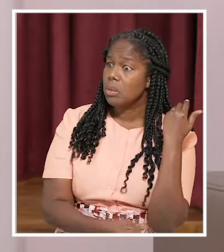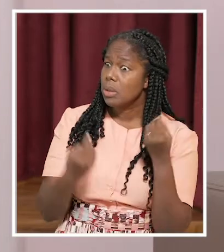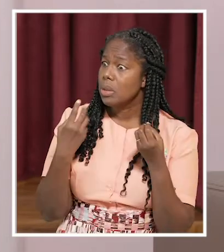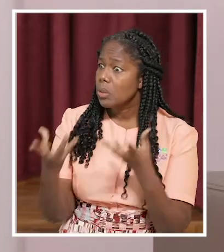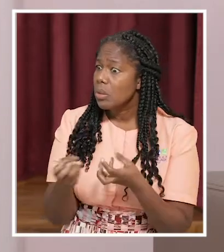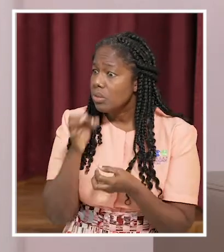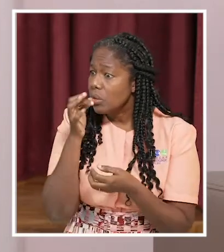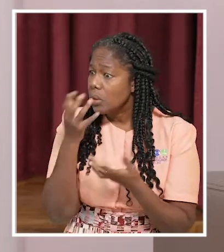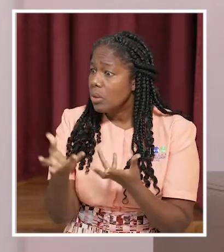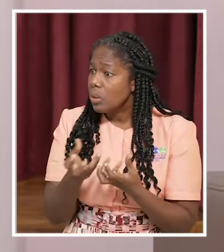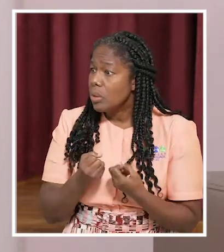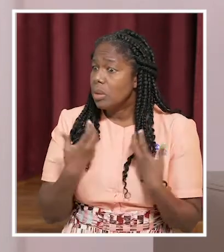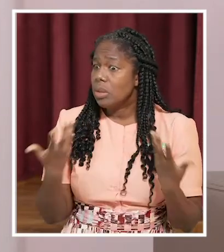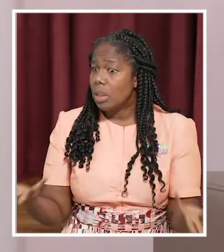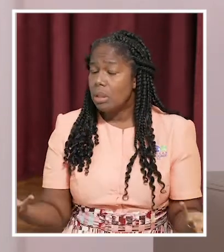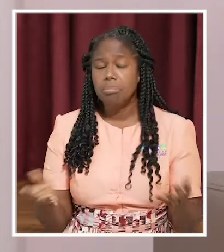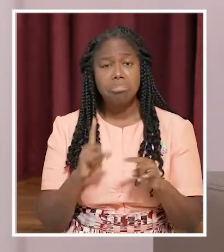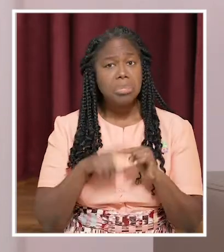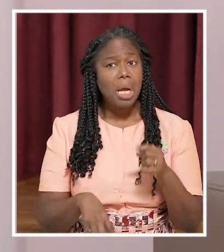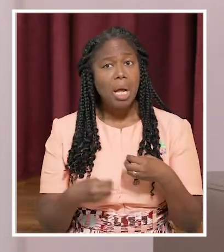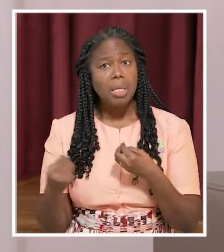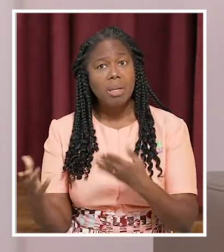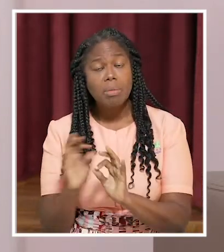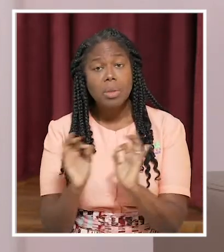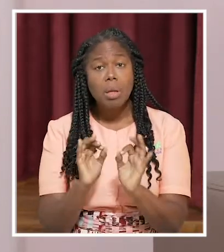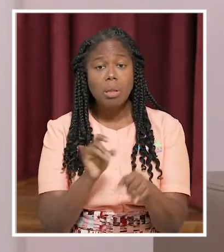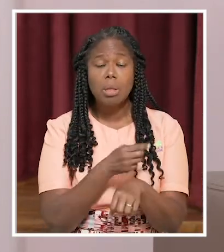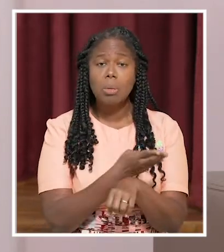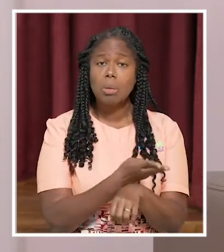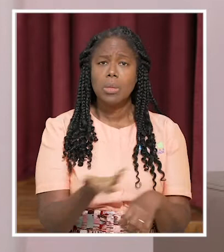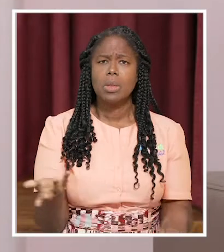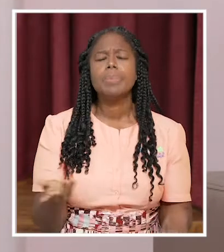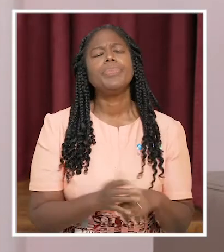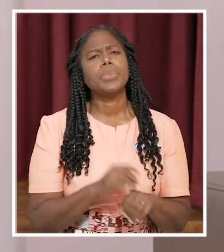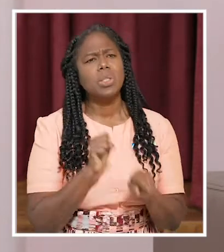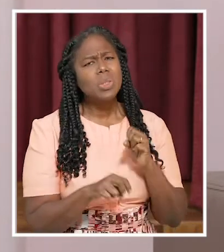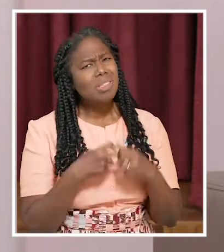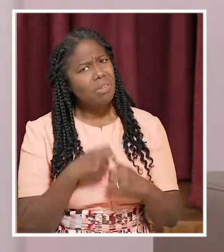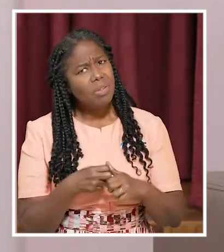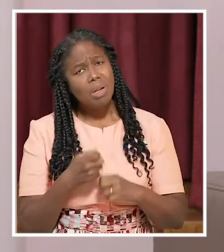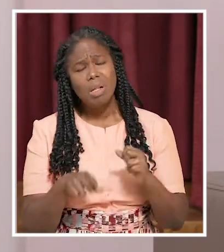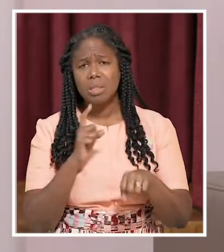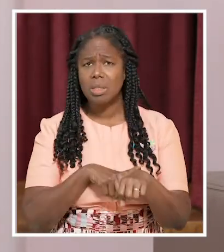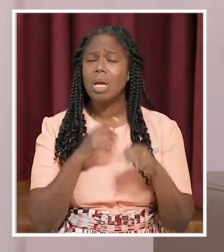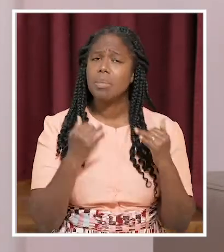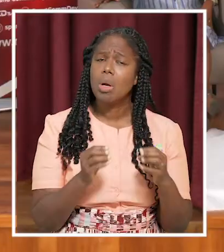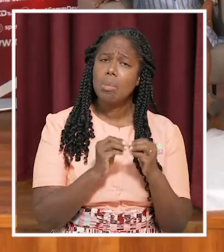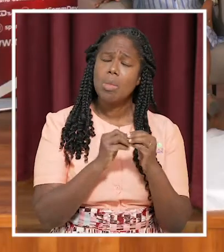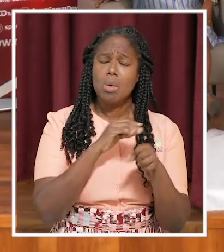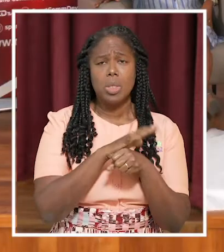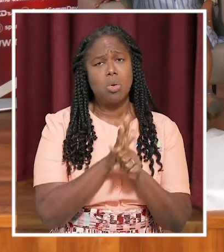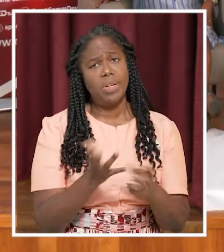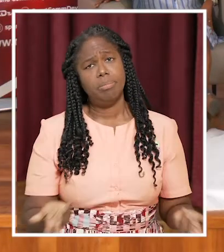additional stress on individuals and on families. And as a result of that, it has been a difficult time for lots of persons. So how